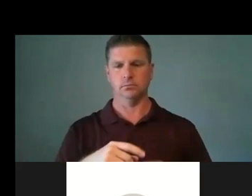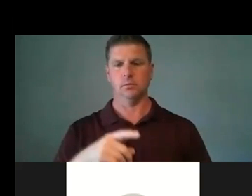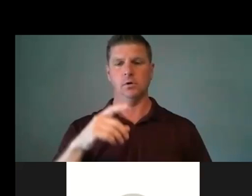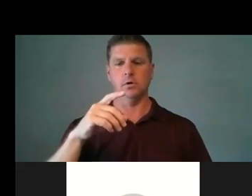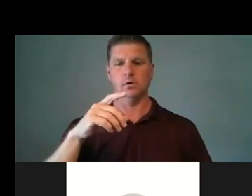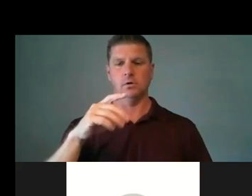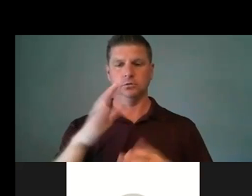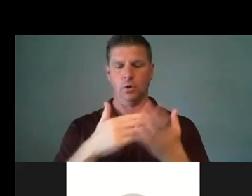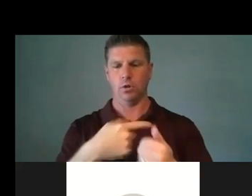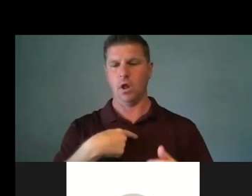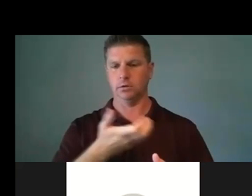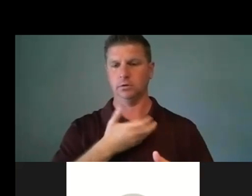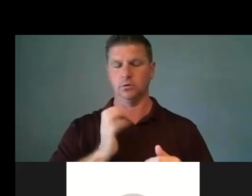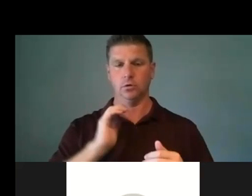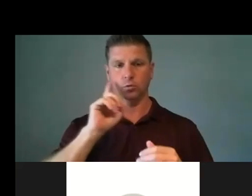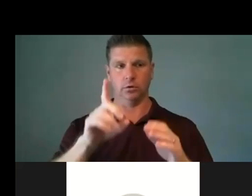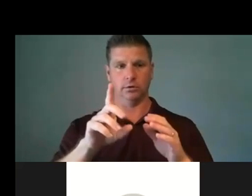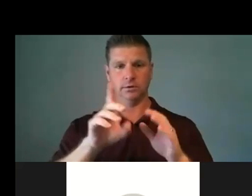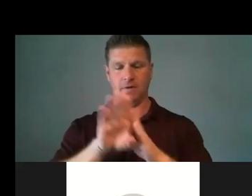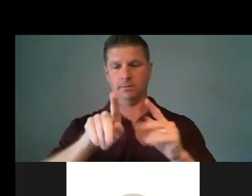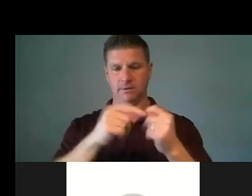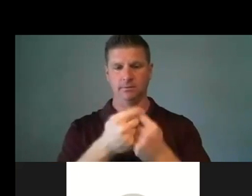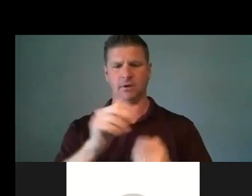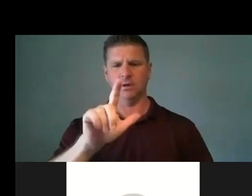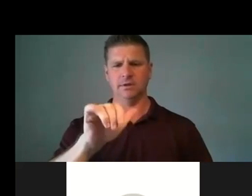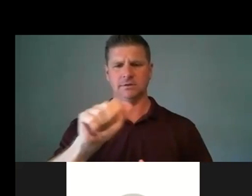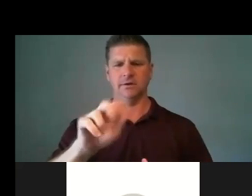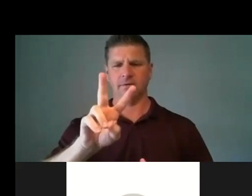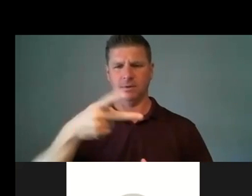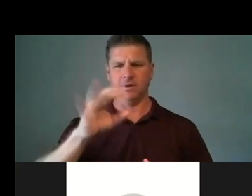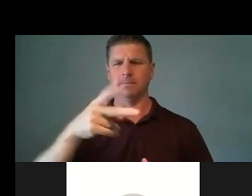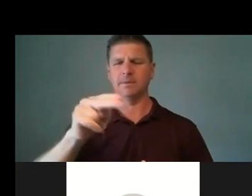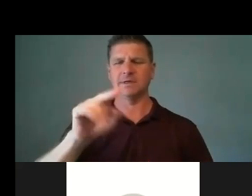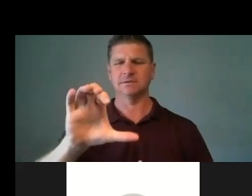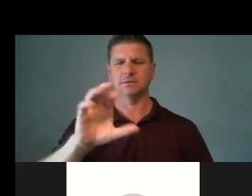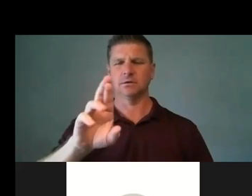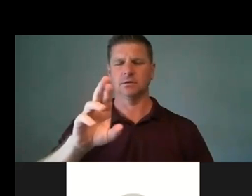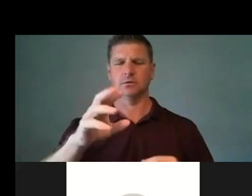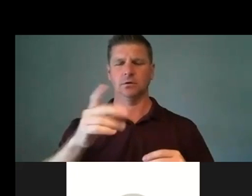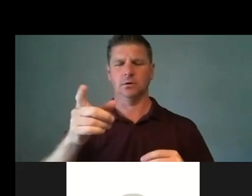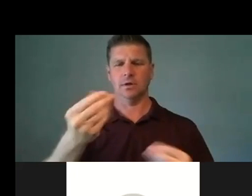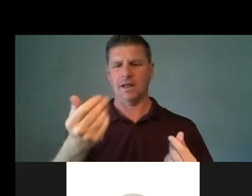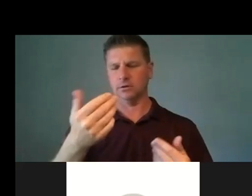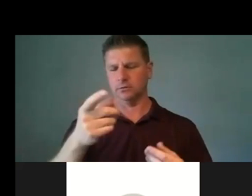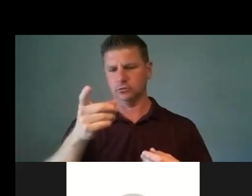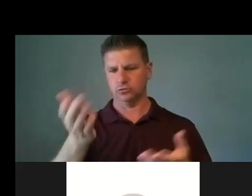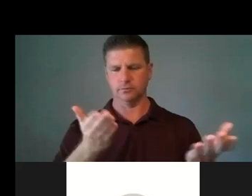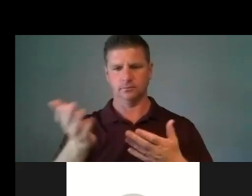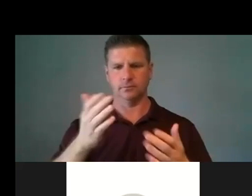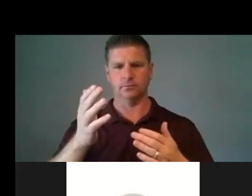us representing the development team is Alyssa, VP of PNC Realty Services, who will be happy to answer any